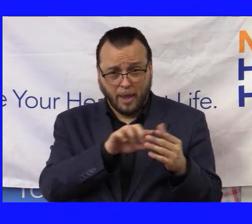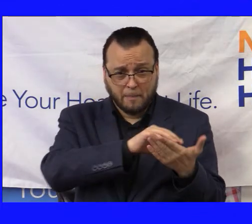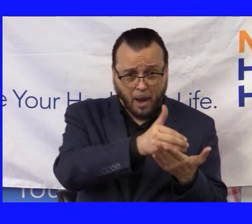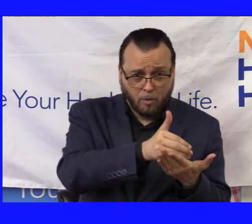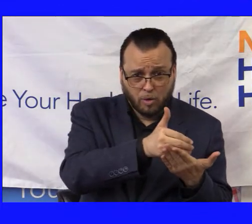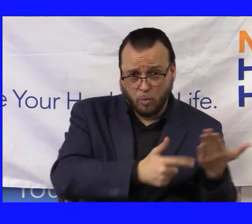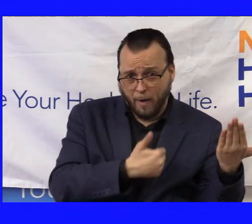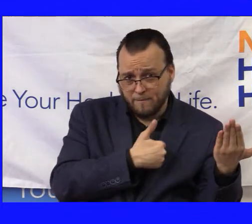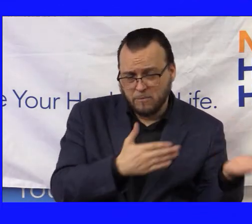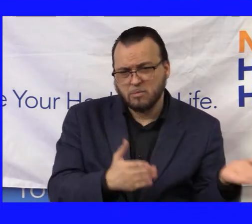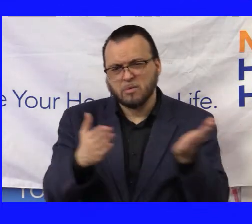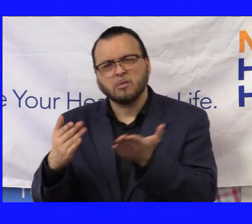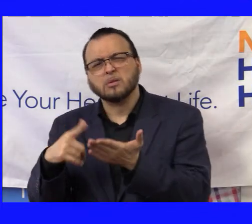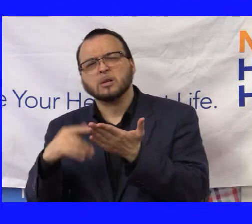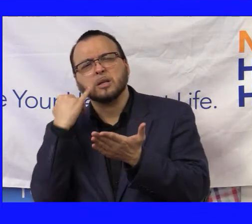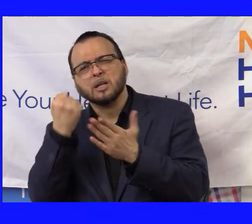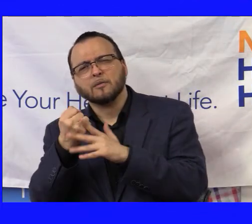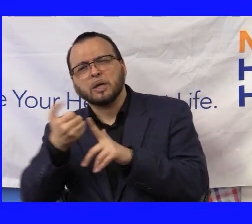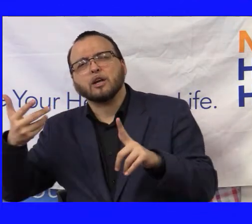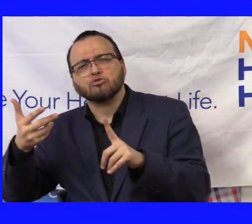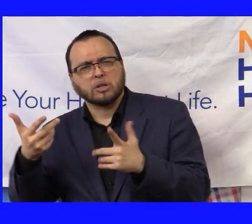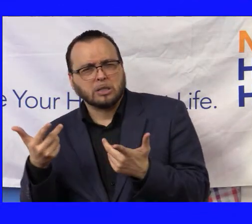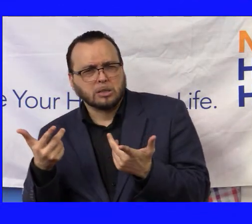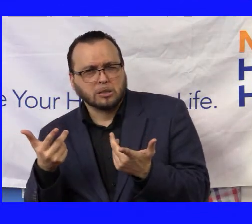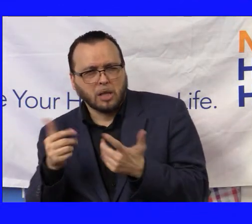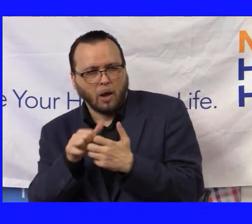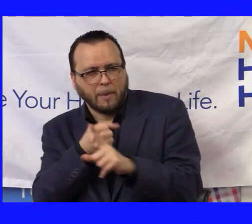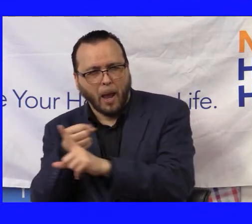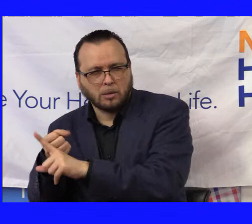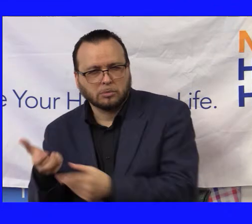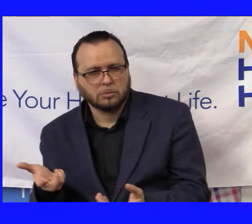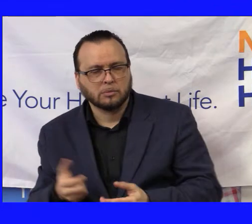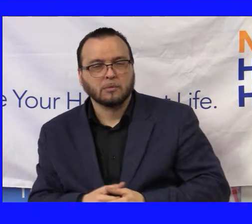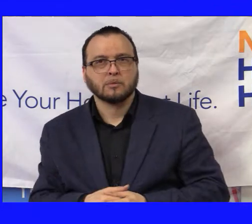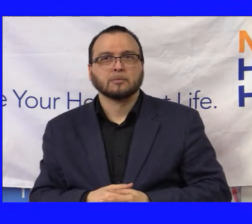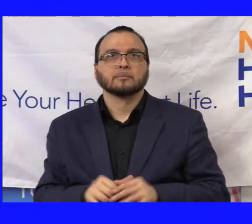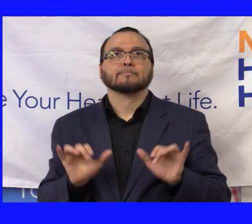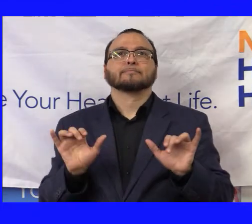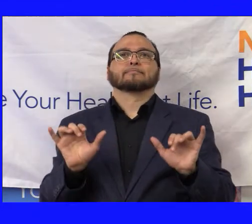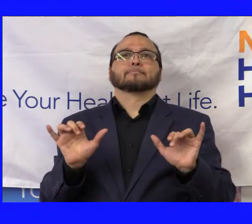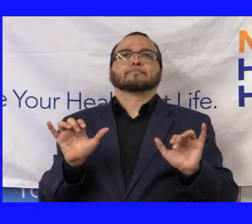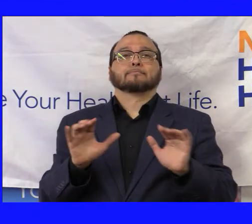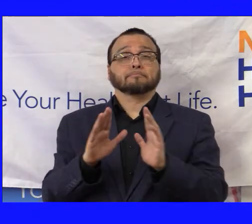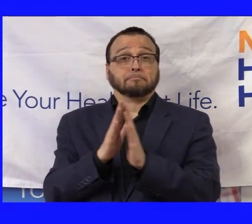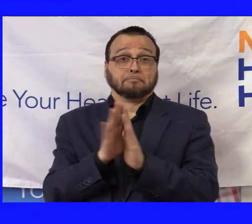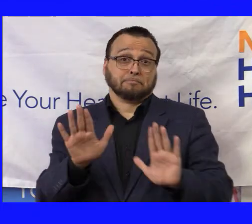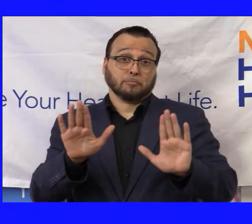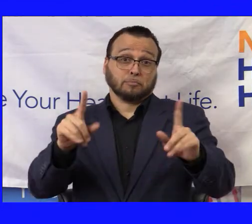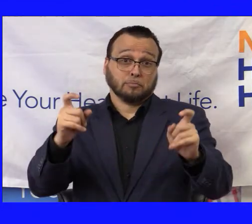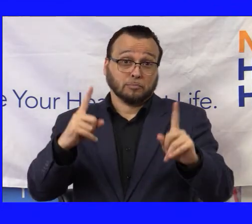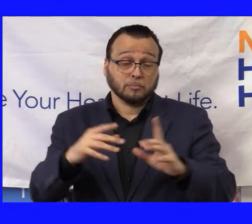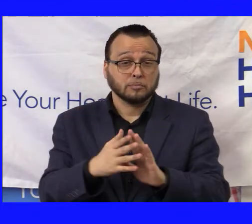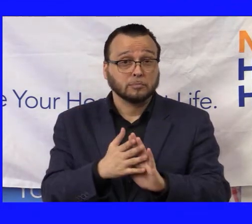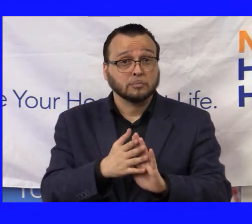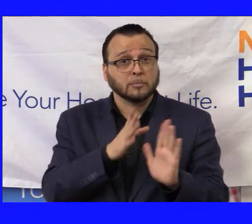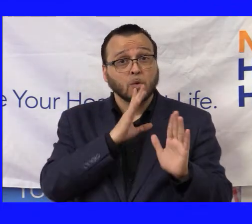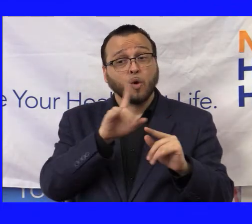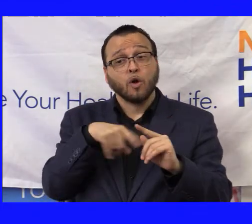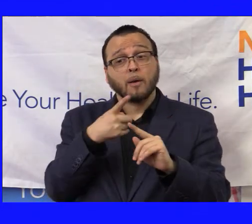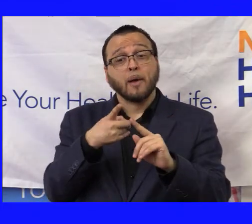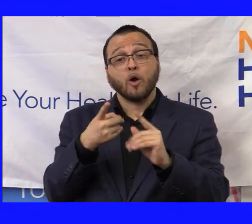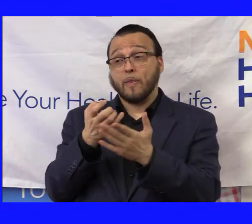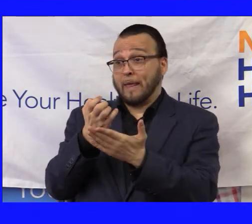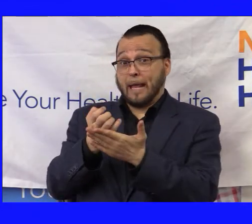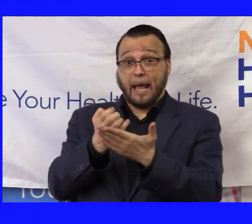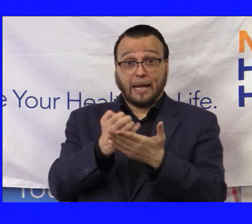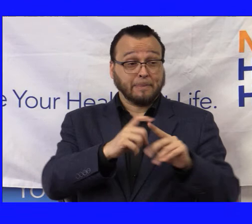and also in time? Yeah, great question. So I'll start off by going talking about the economies of scale point you brought up, and then